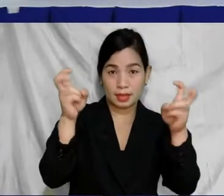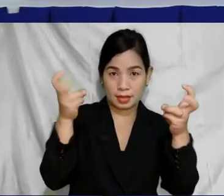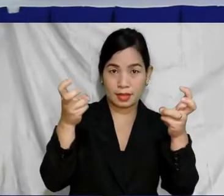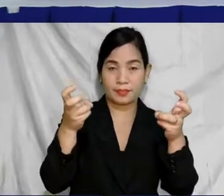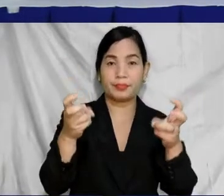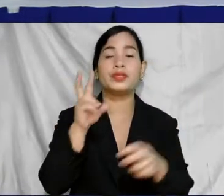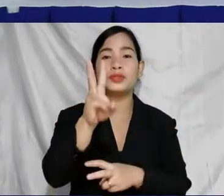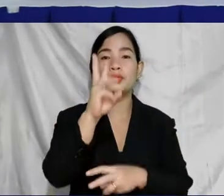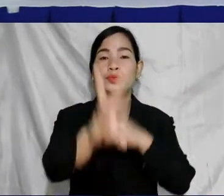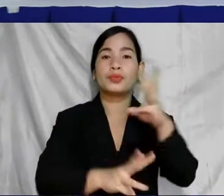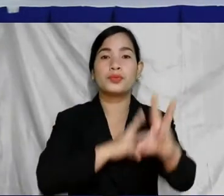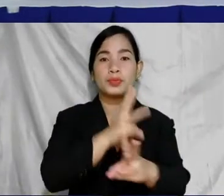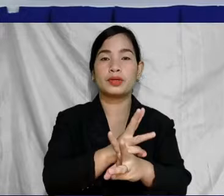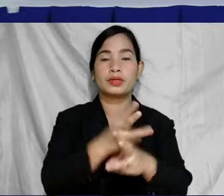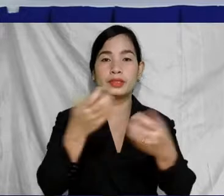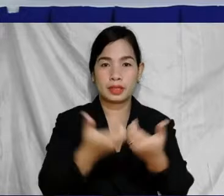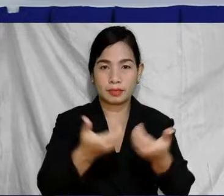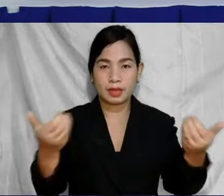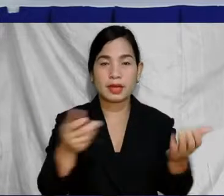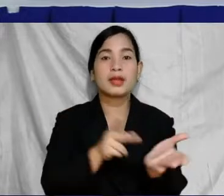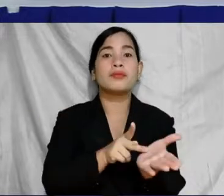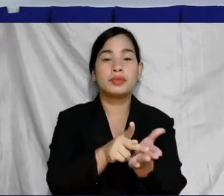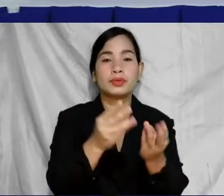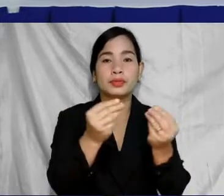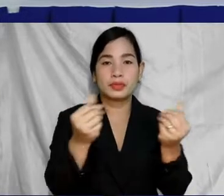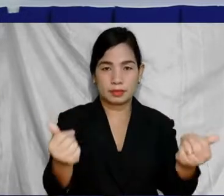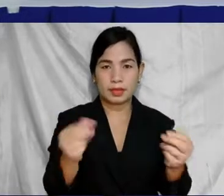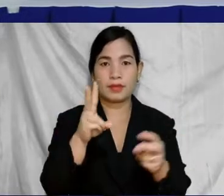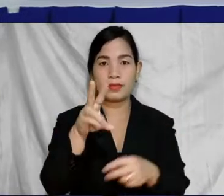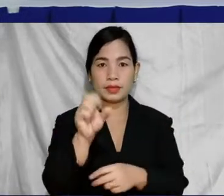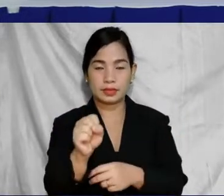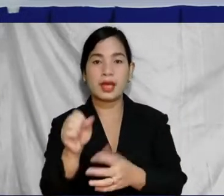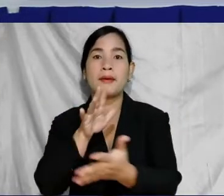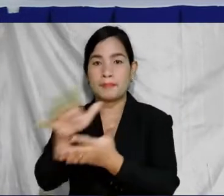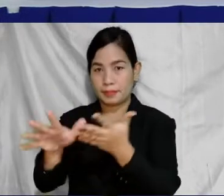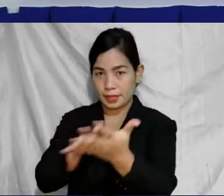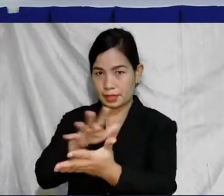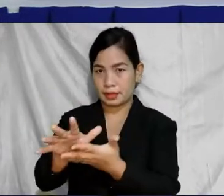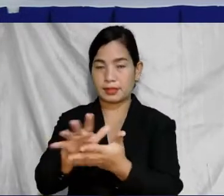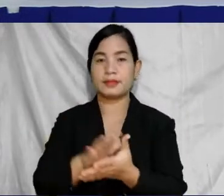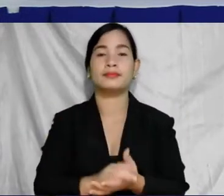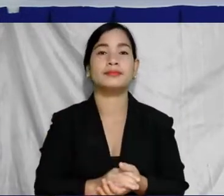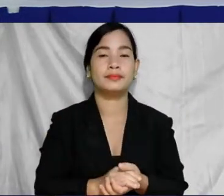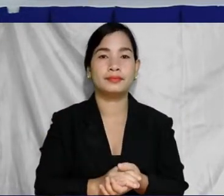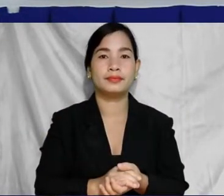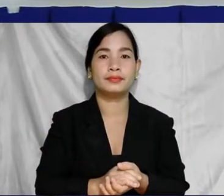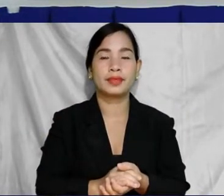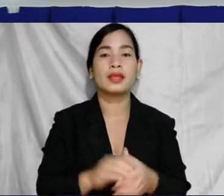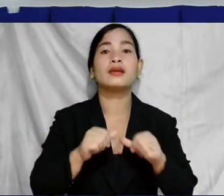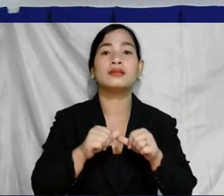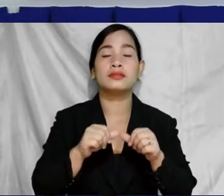Module 1, with the title, Two Worlds Apart, Pure Substances versus Mixture.